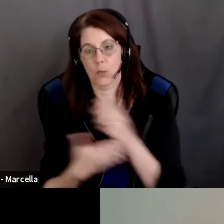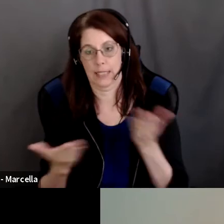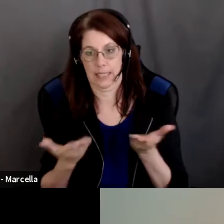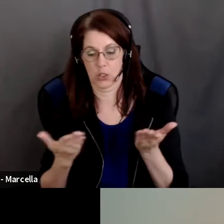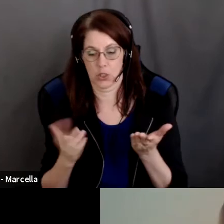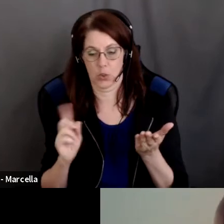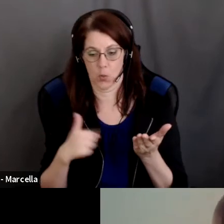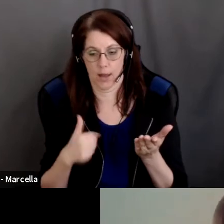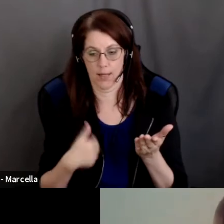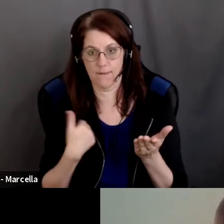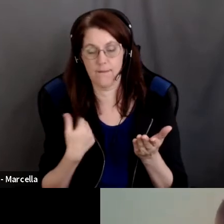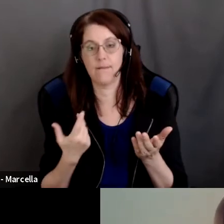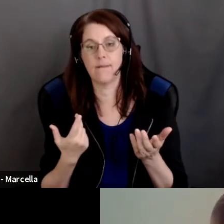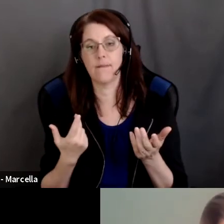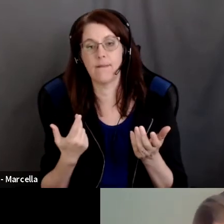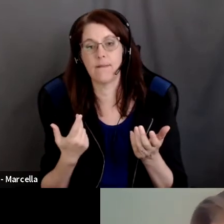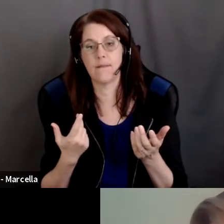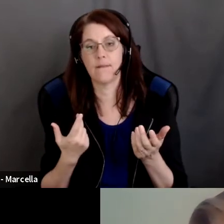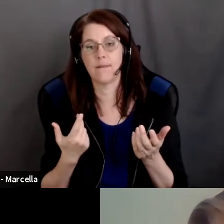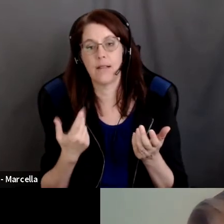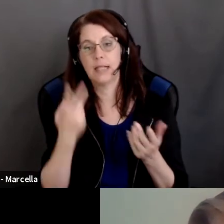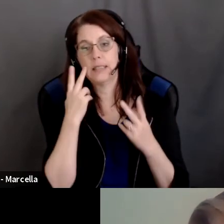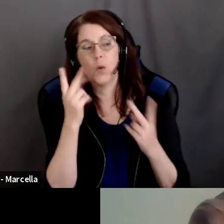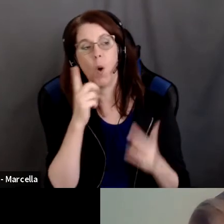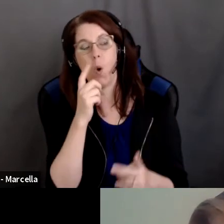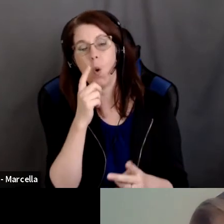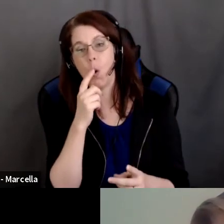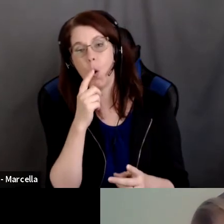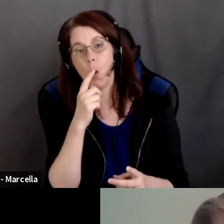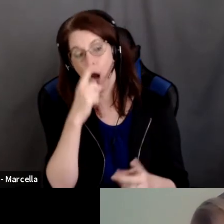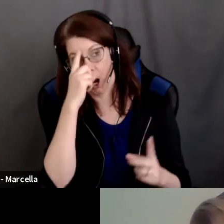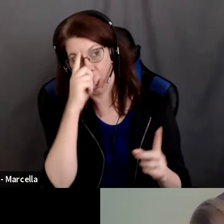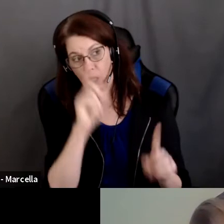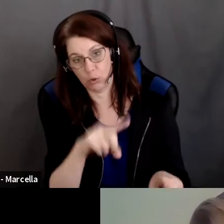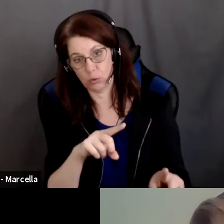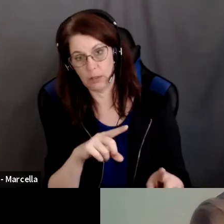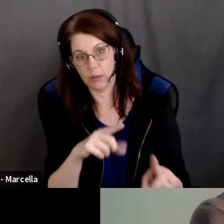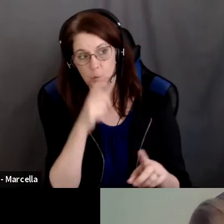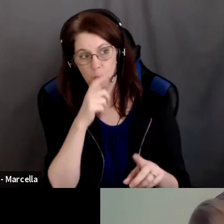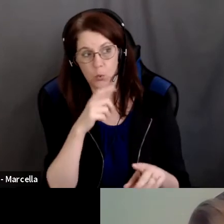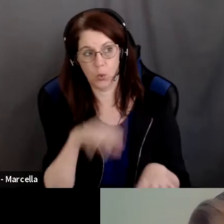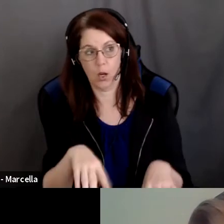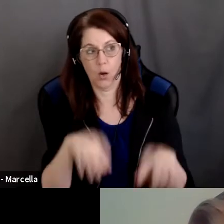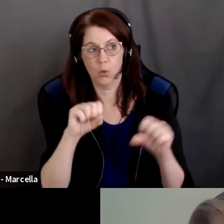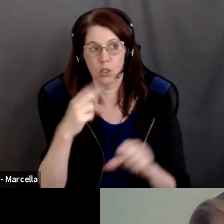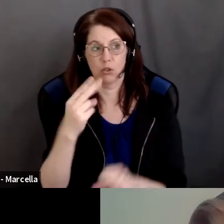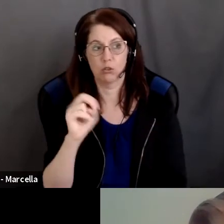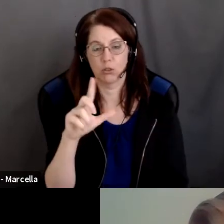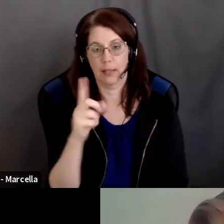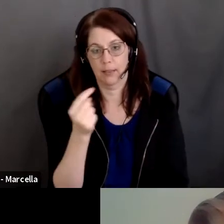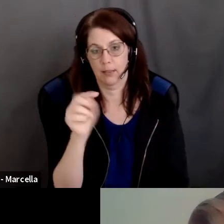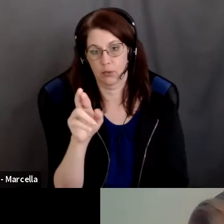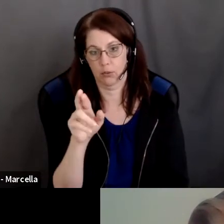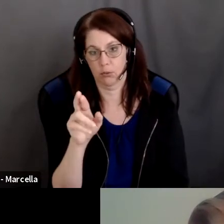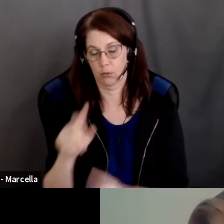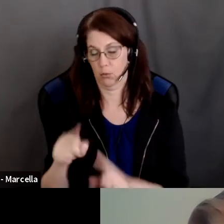and see who might be agreeable to having shelters. And when it came time to